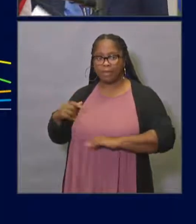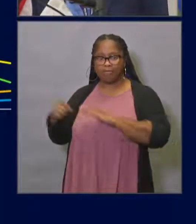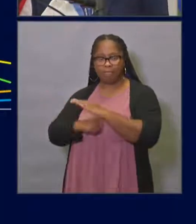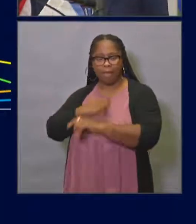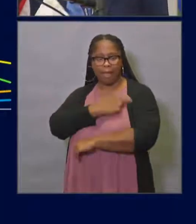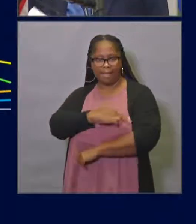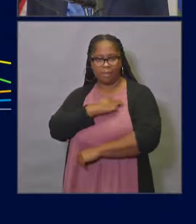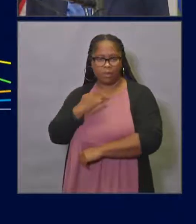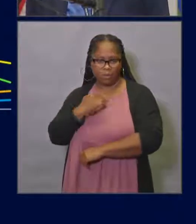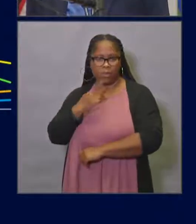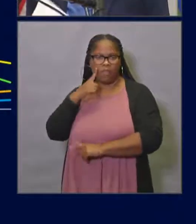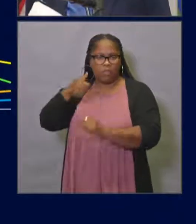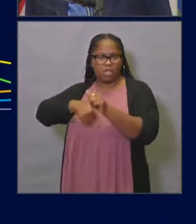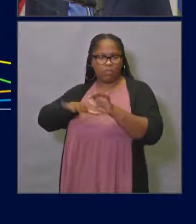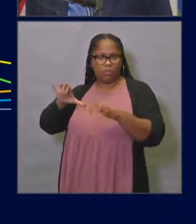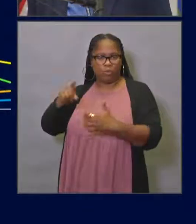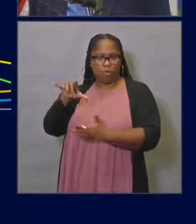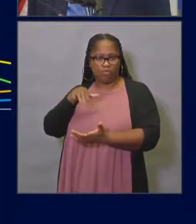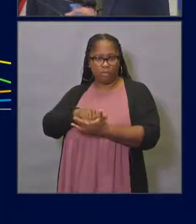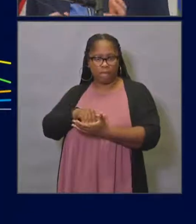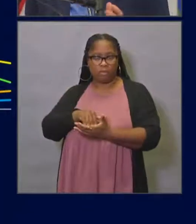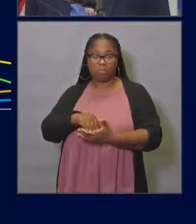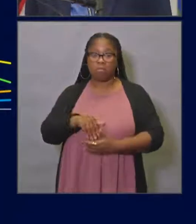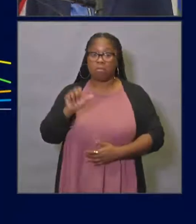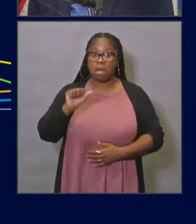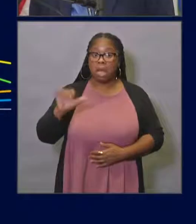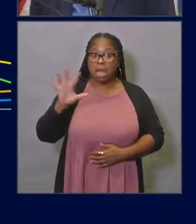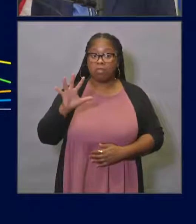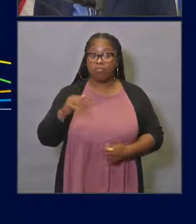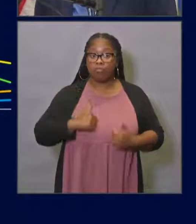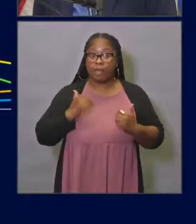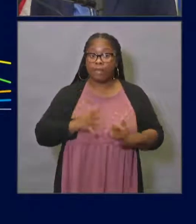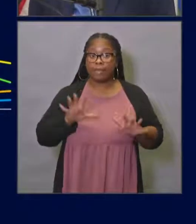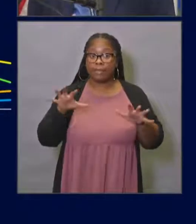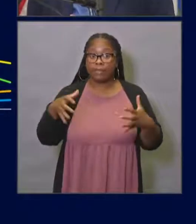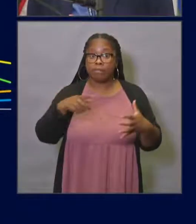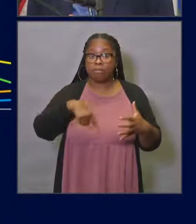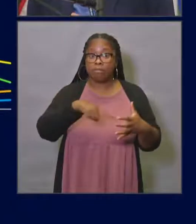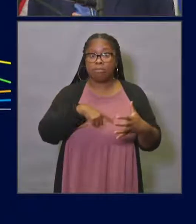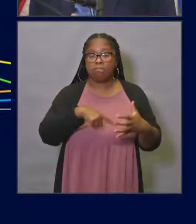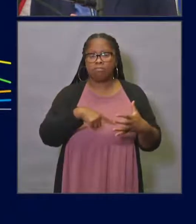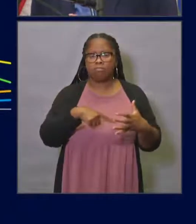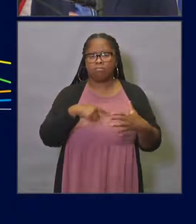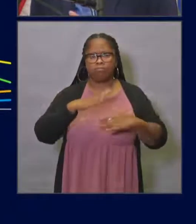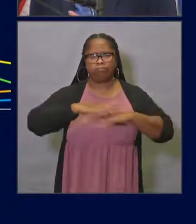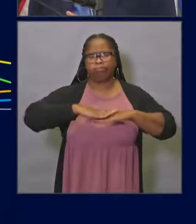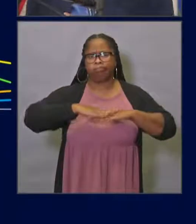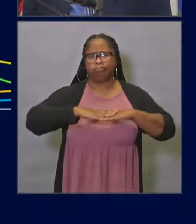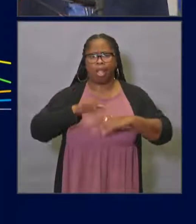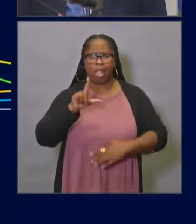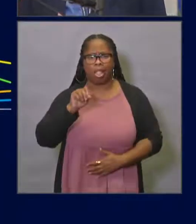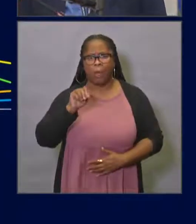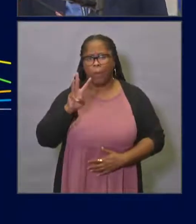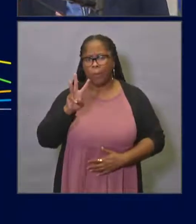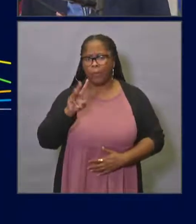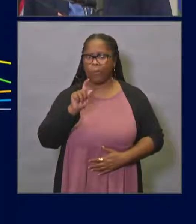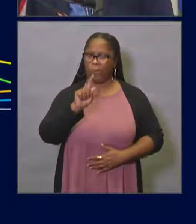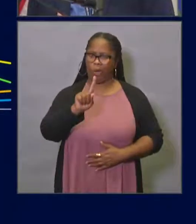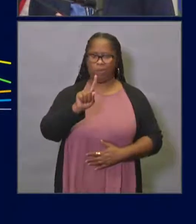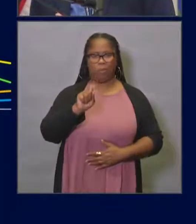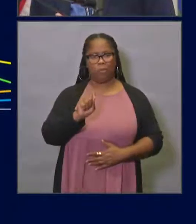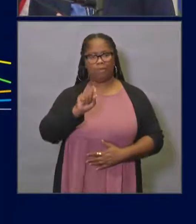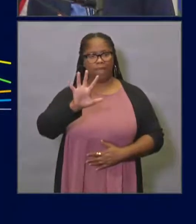per 100,000 people. Asian residents as a group, again, have the lowest hospitalization rate at 1.5